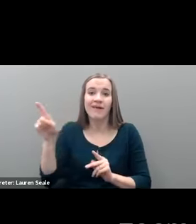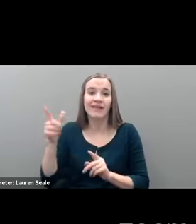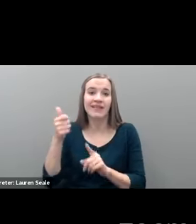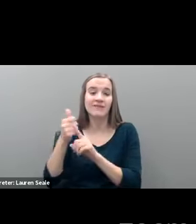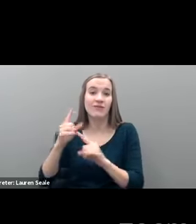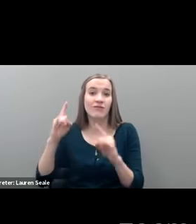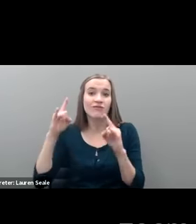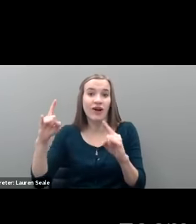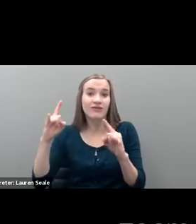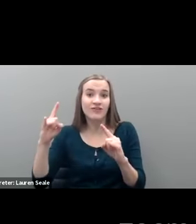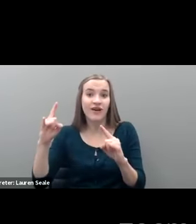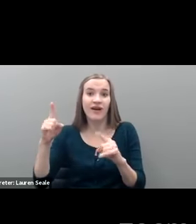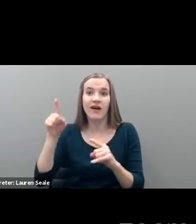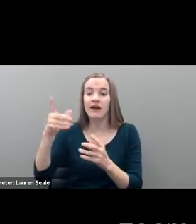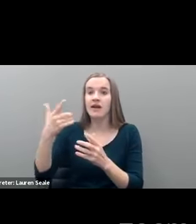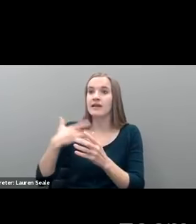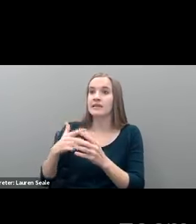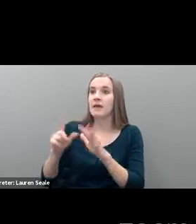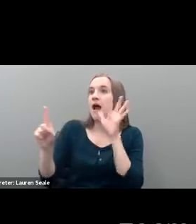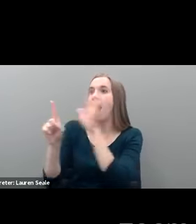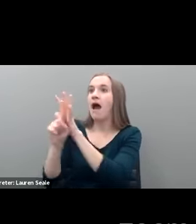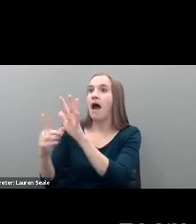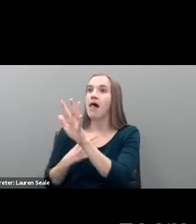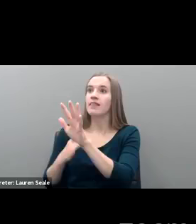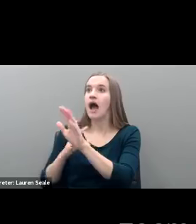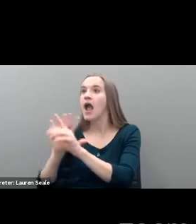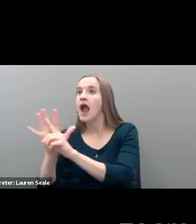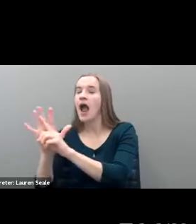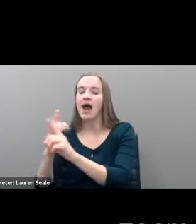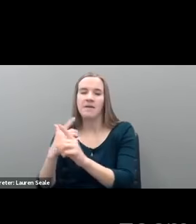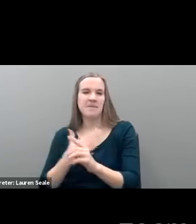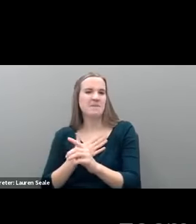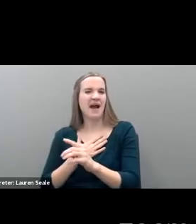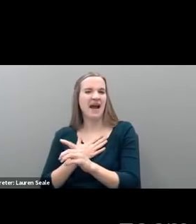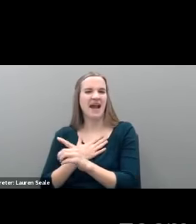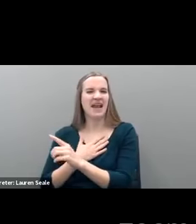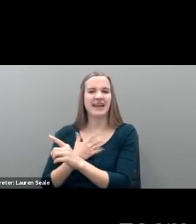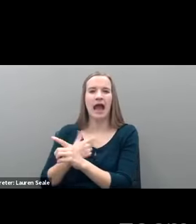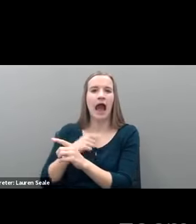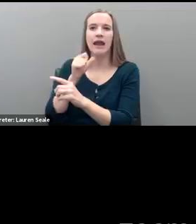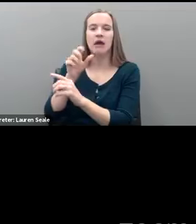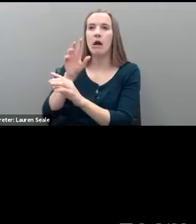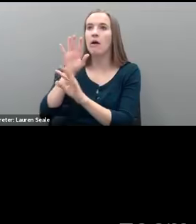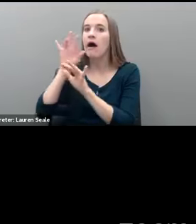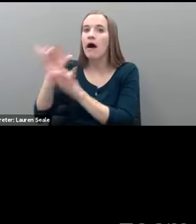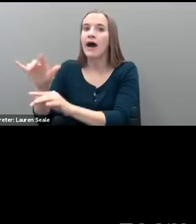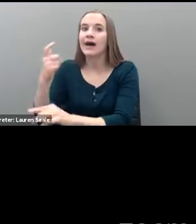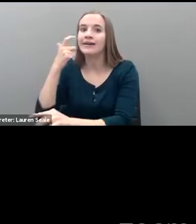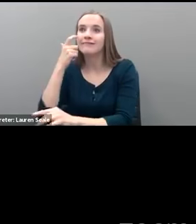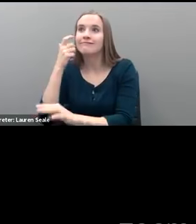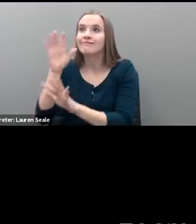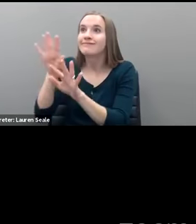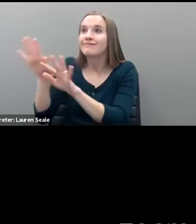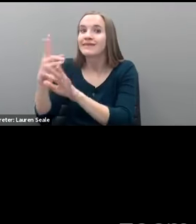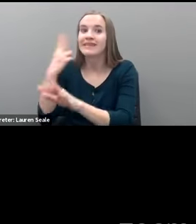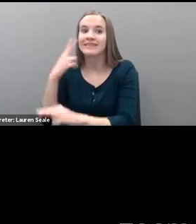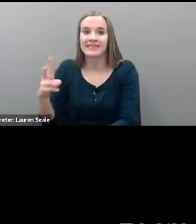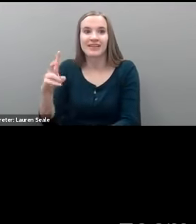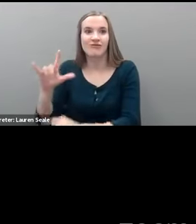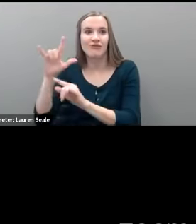I have my rock stars are would be like Ronald Mays. And Ronald